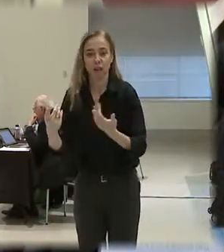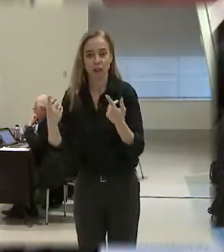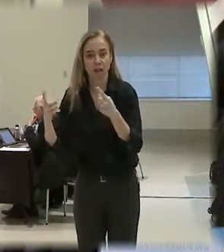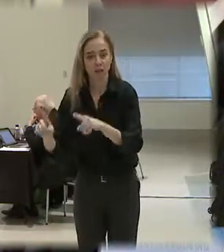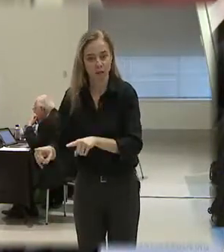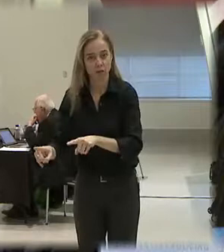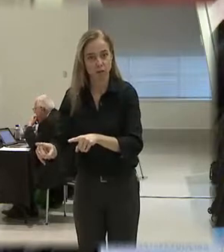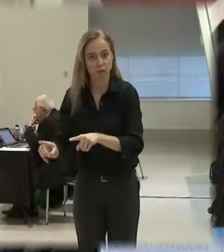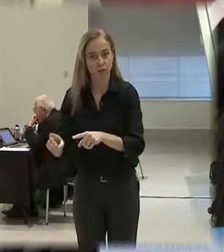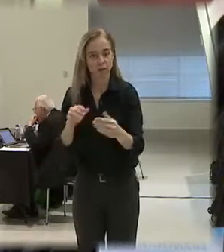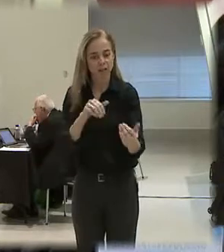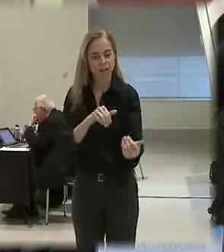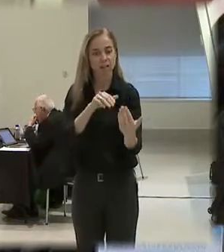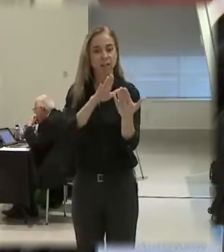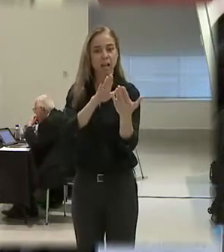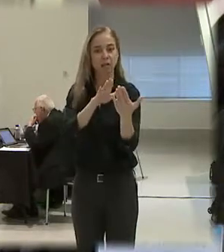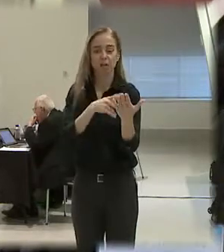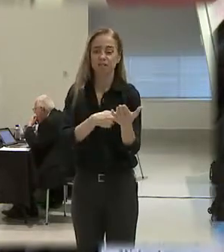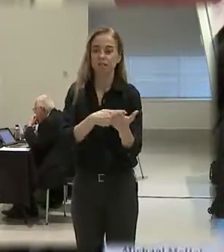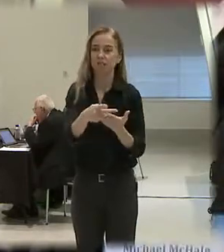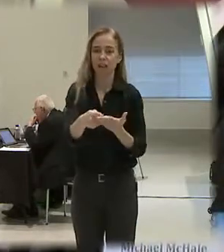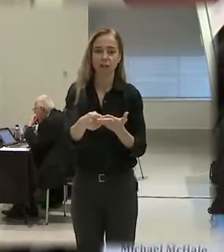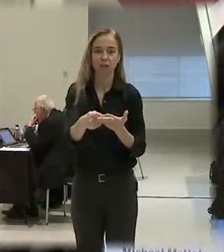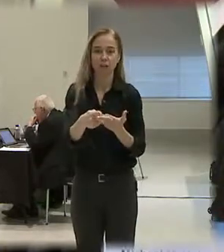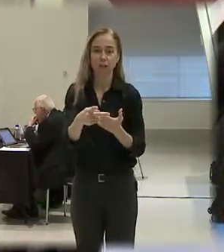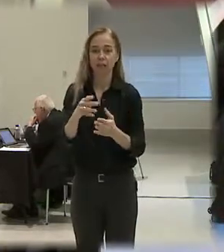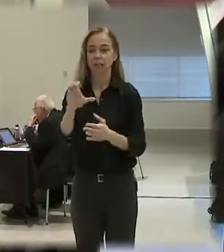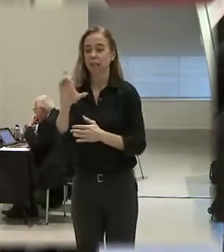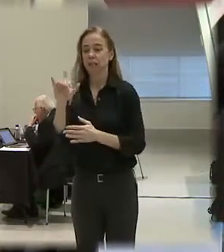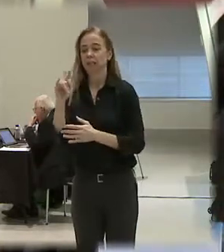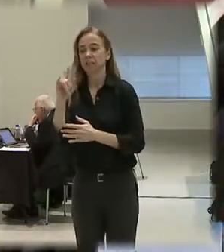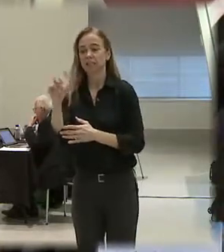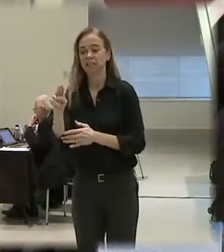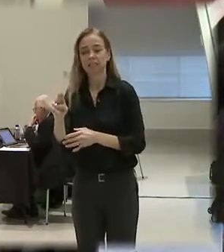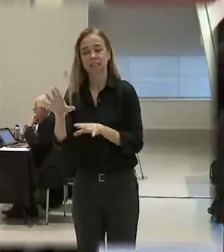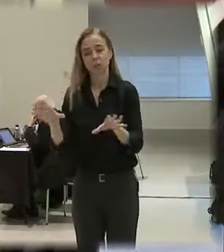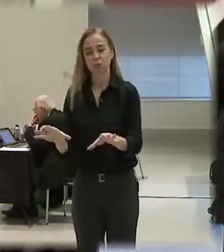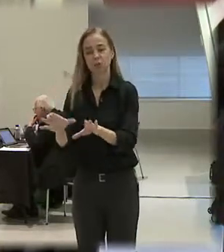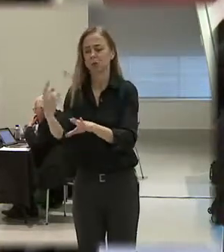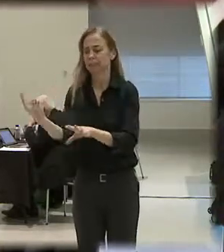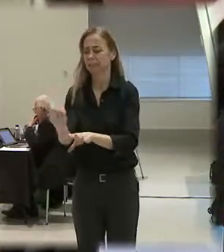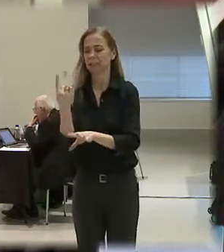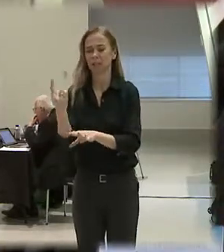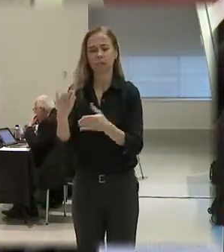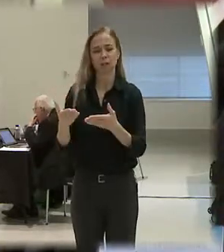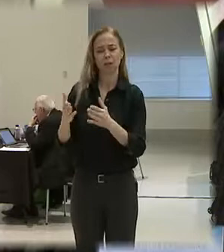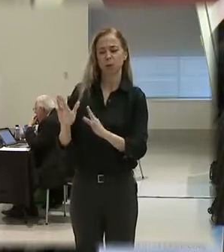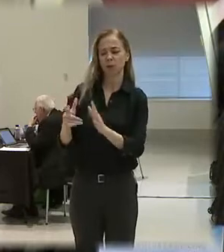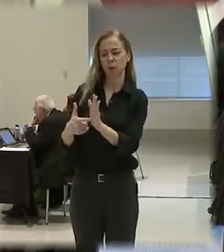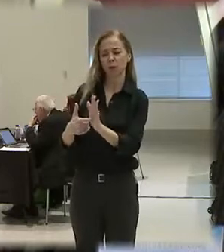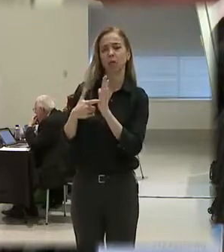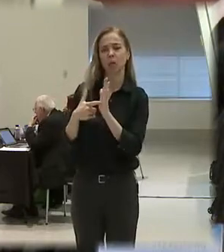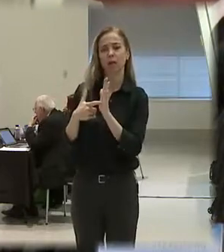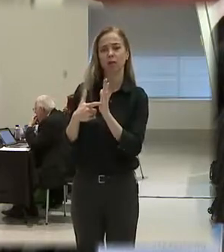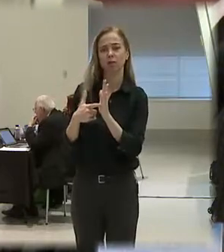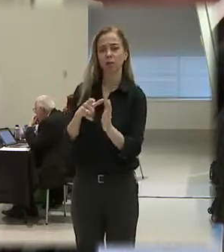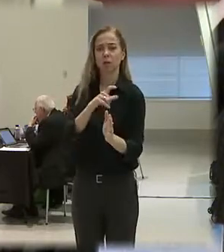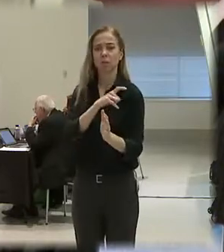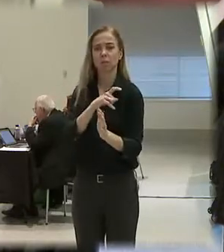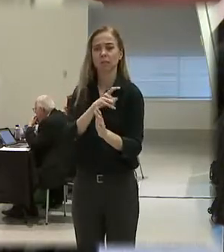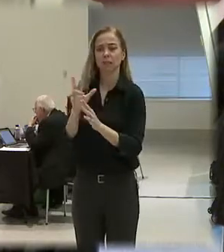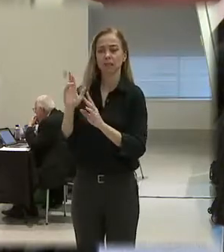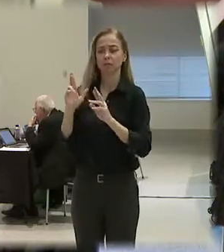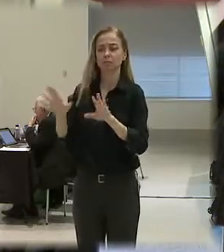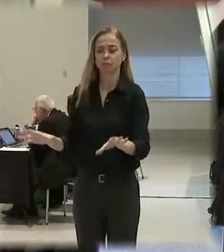on the encounters that fail because either the citizen is doing something in a way that requires police response,